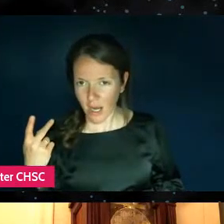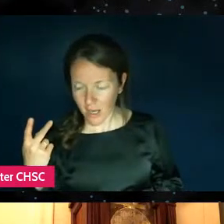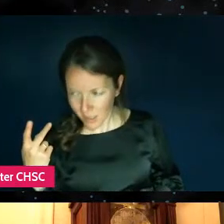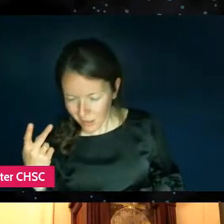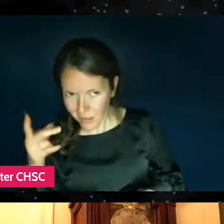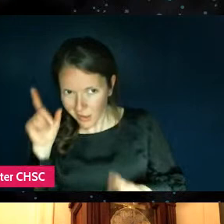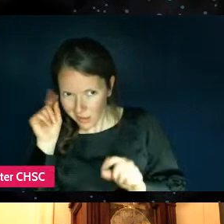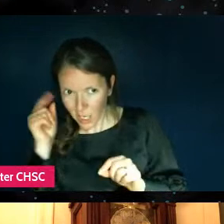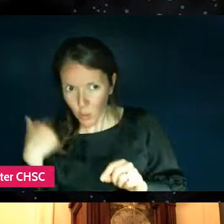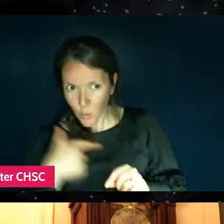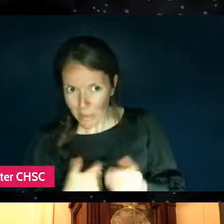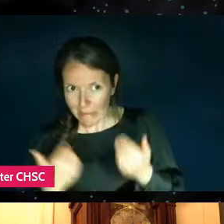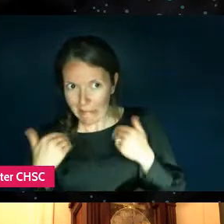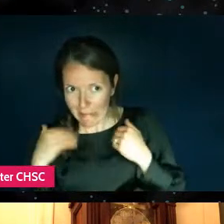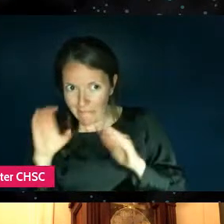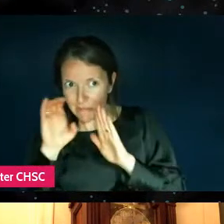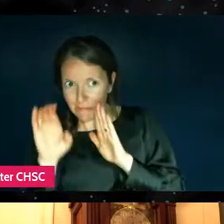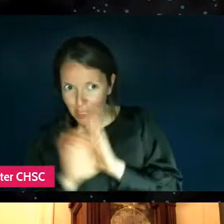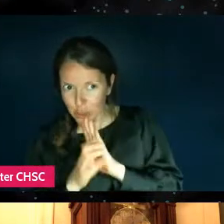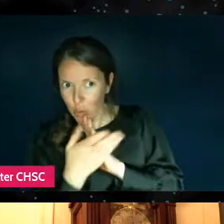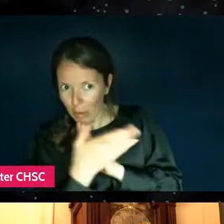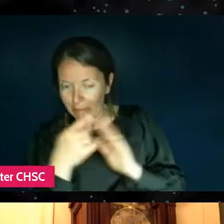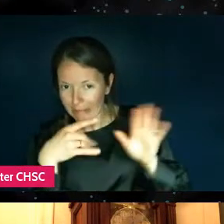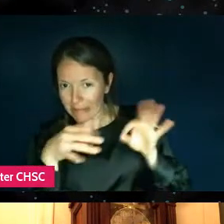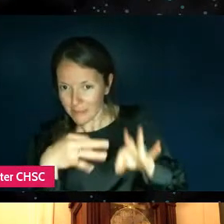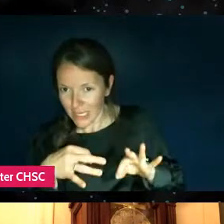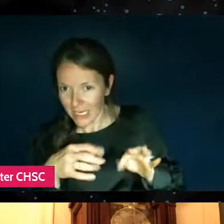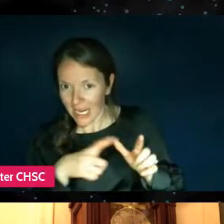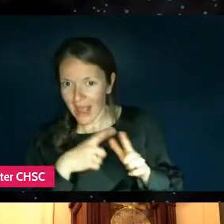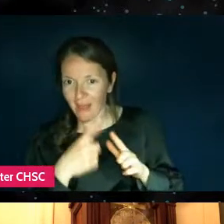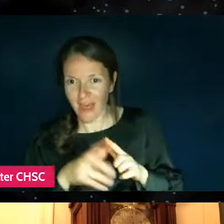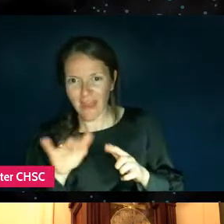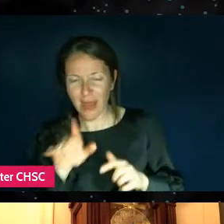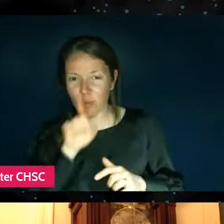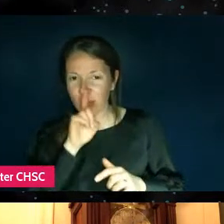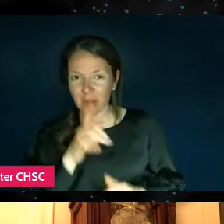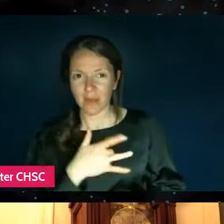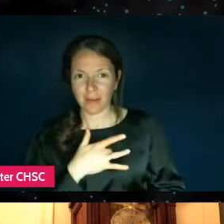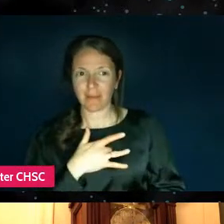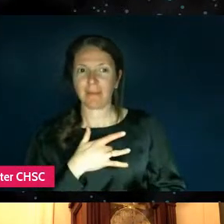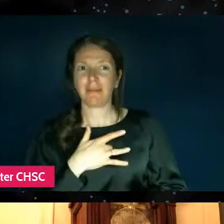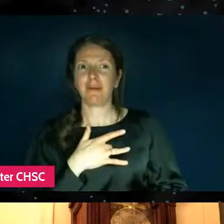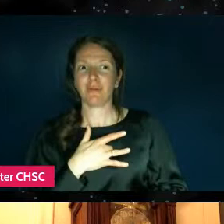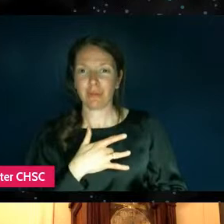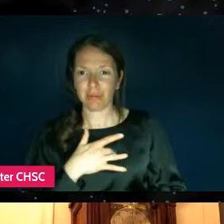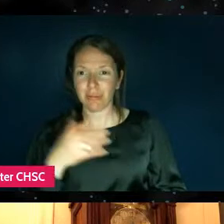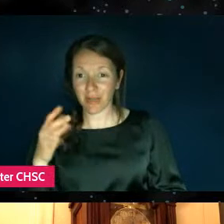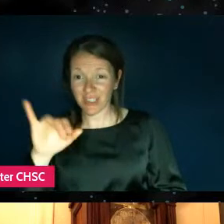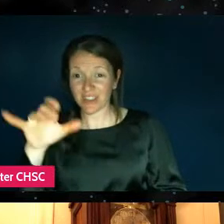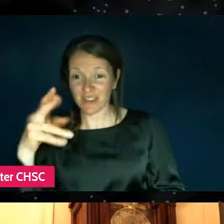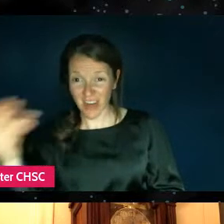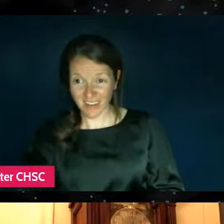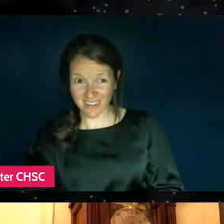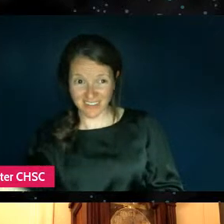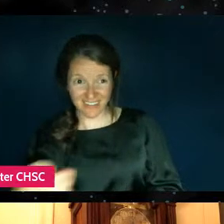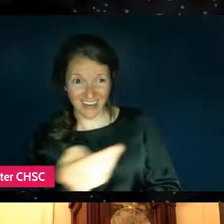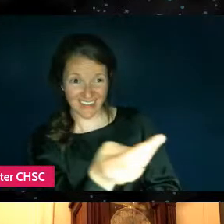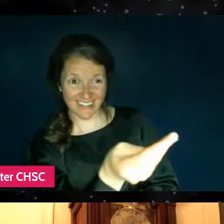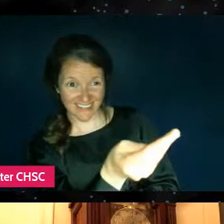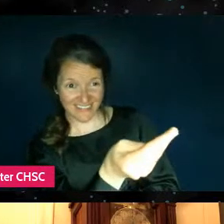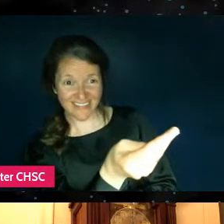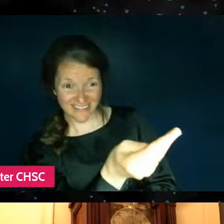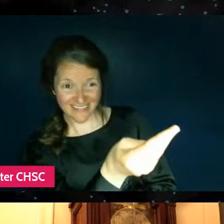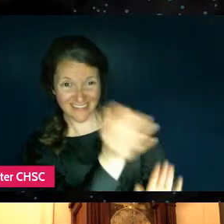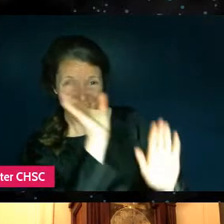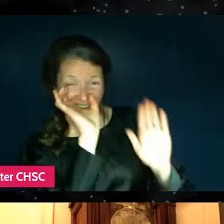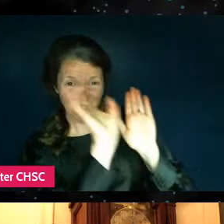photograph of exactly what he is speaking about. And there's that really brilliant moment in the film where Jen hands Claude